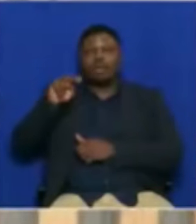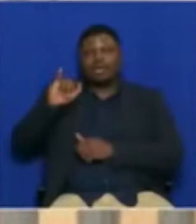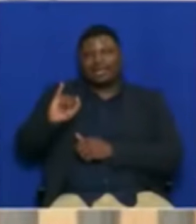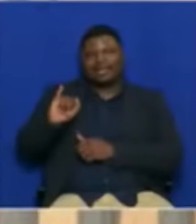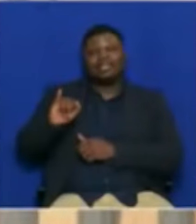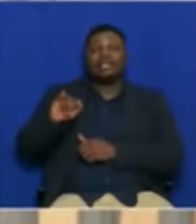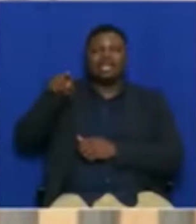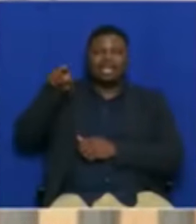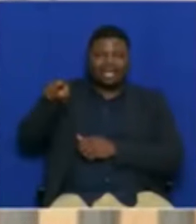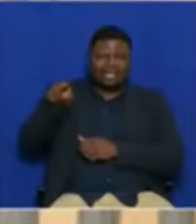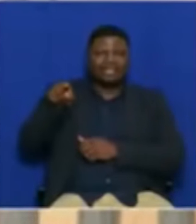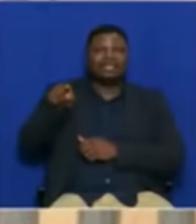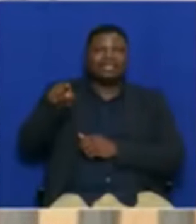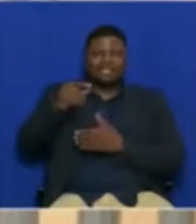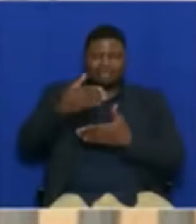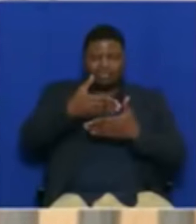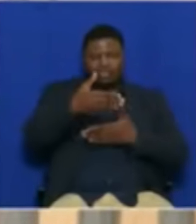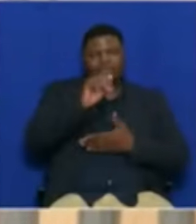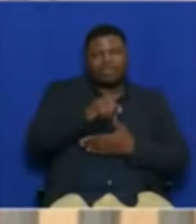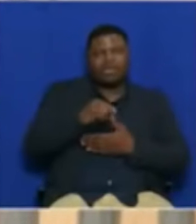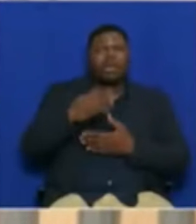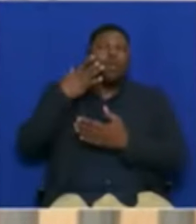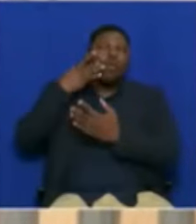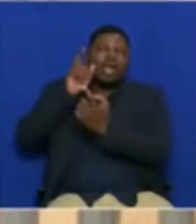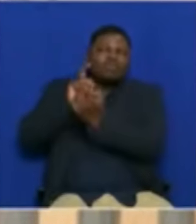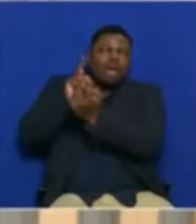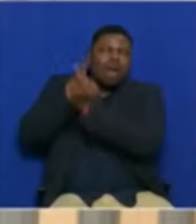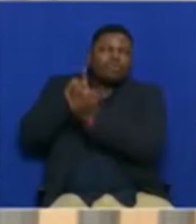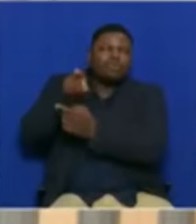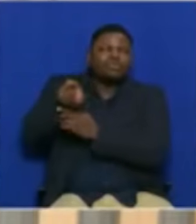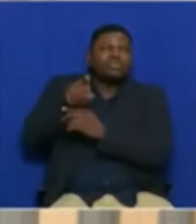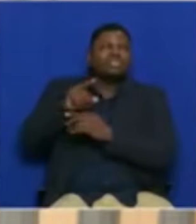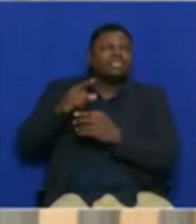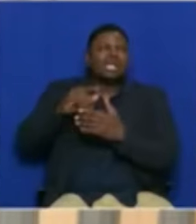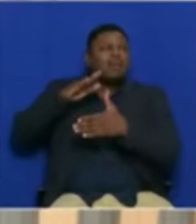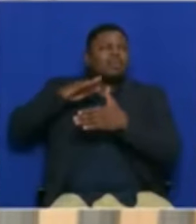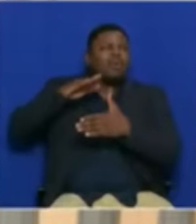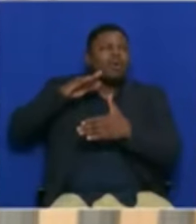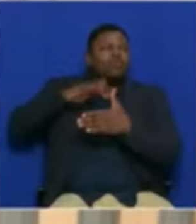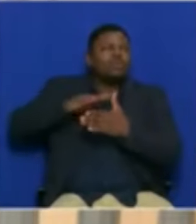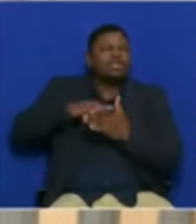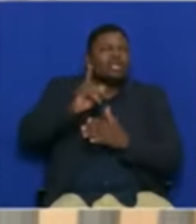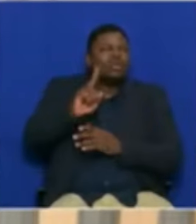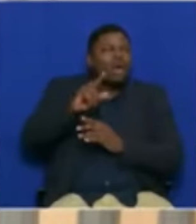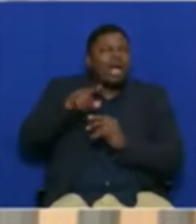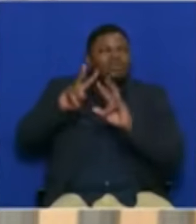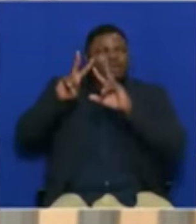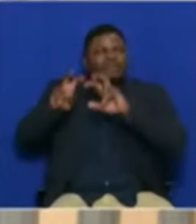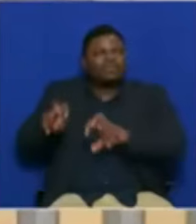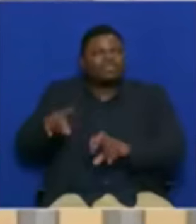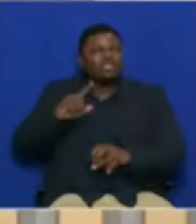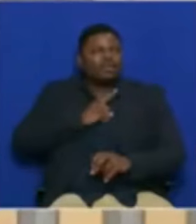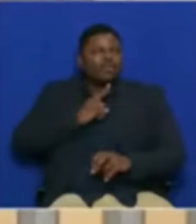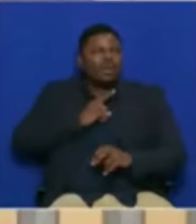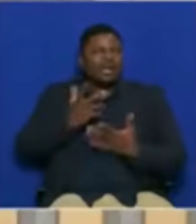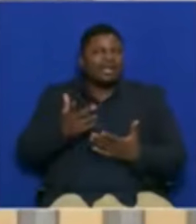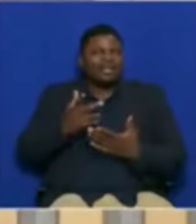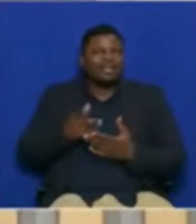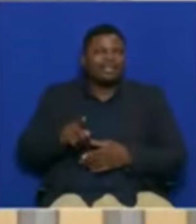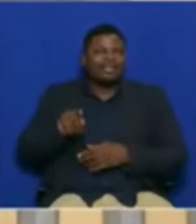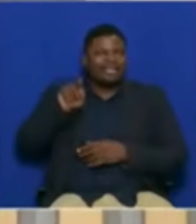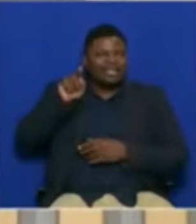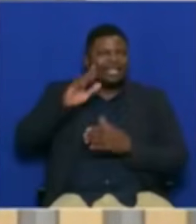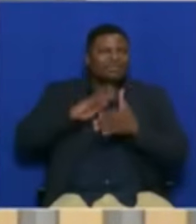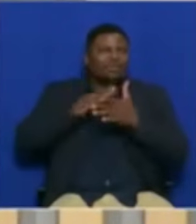your investigation? When he was approached, it was regarding a letter that was signed that he had his name on the